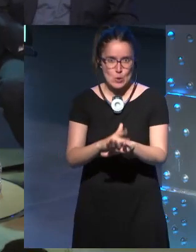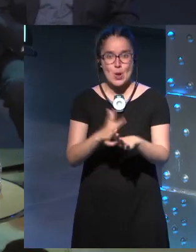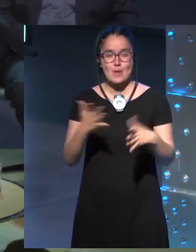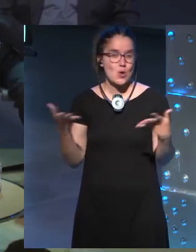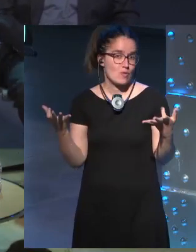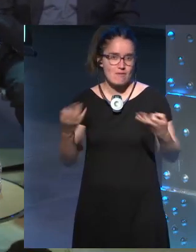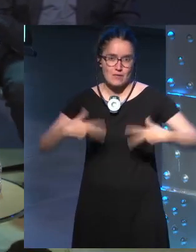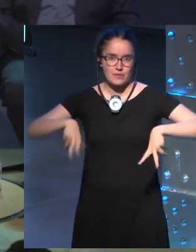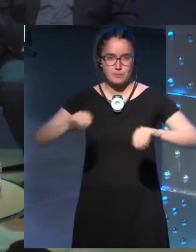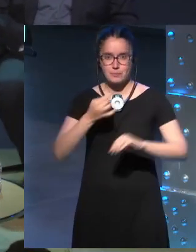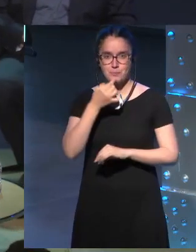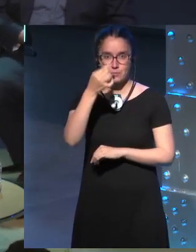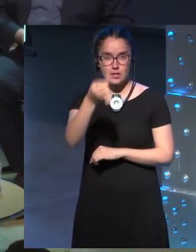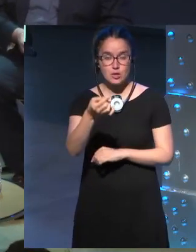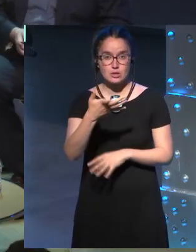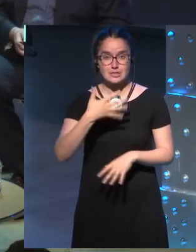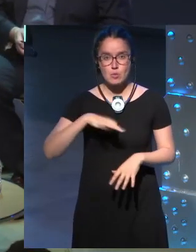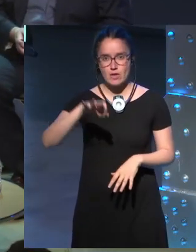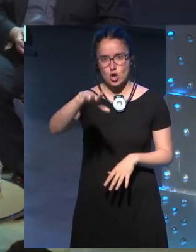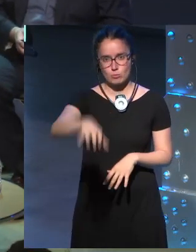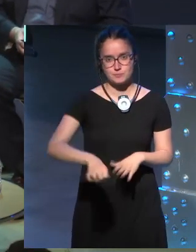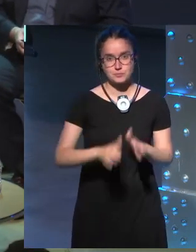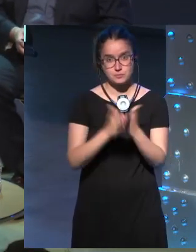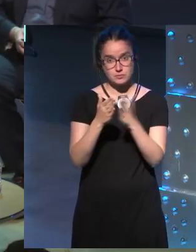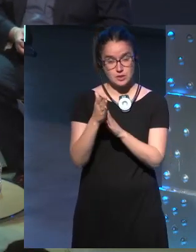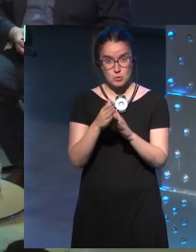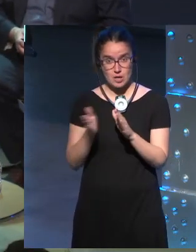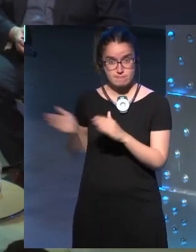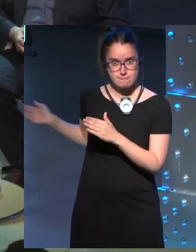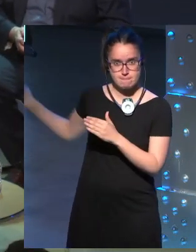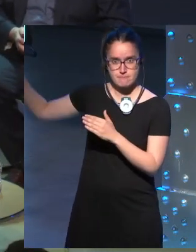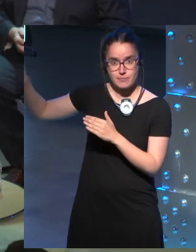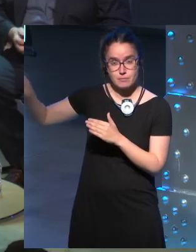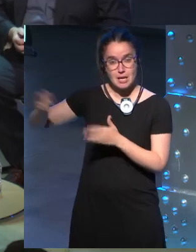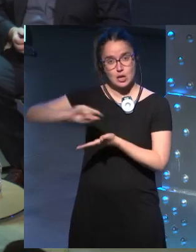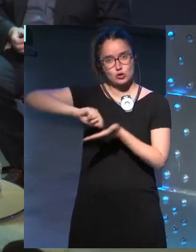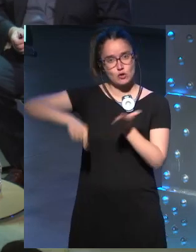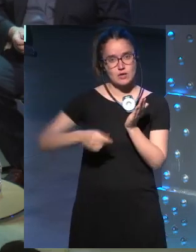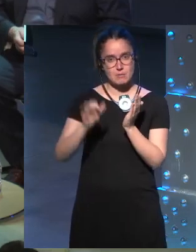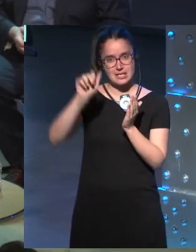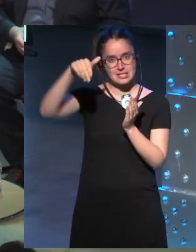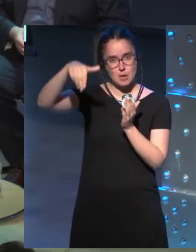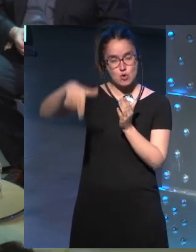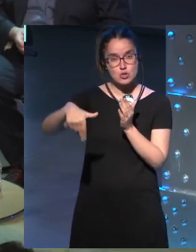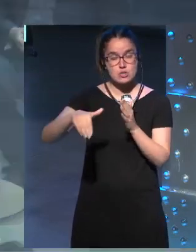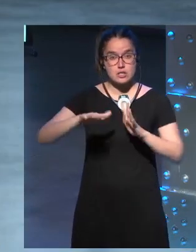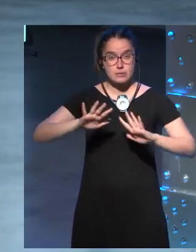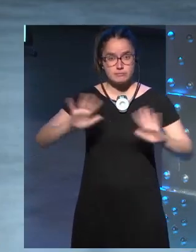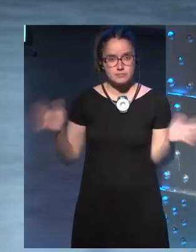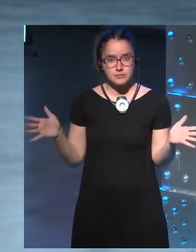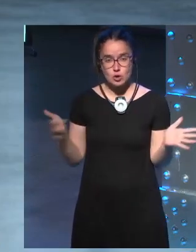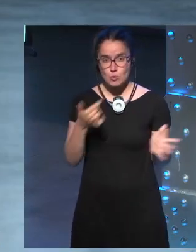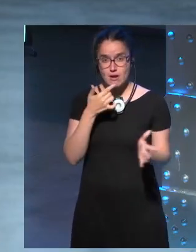but we have to end up. You can buy the book just here, so that Simon signs